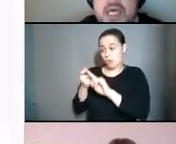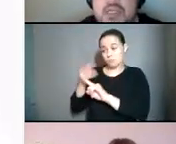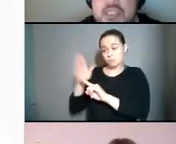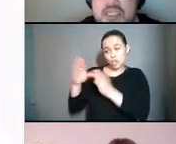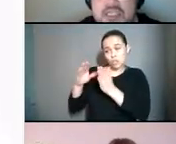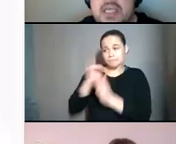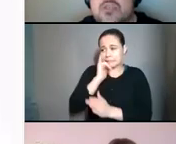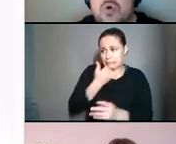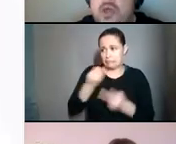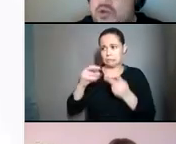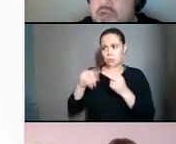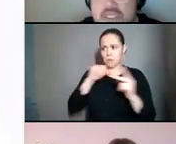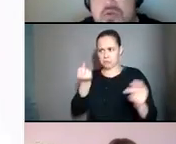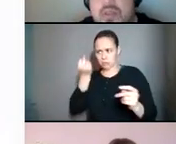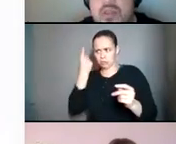the lesson.